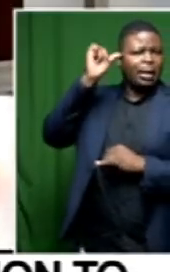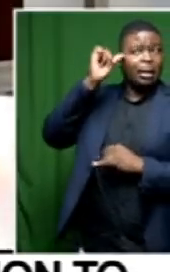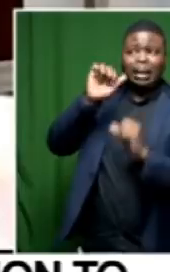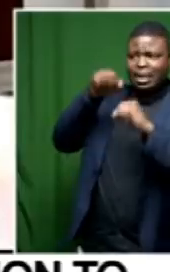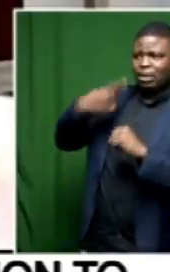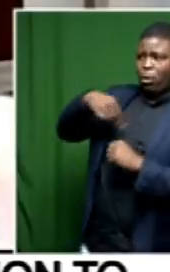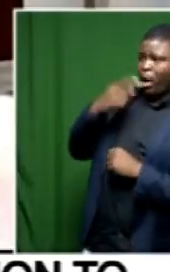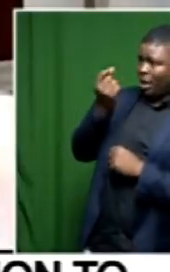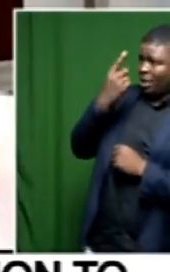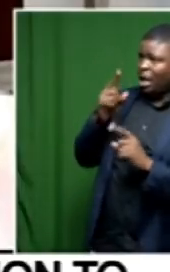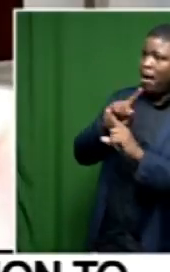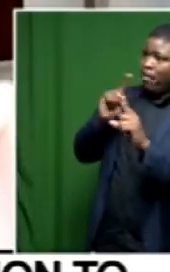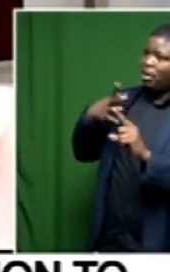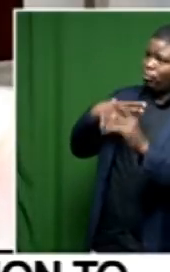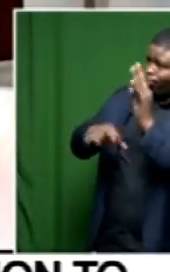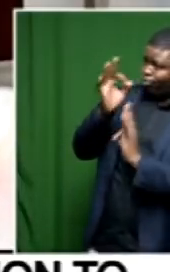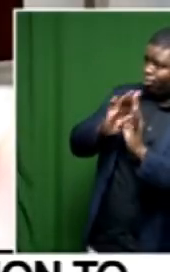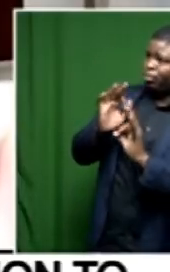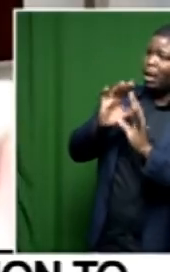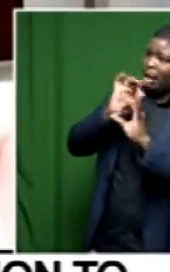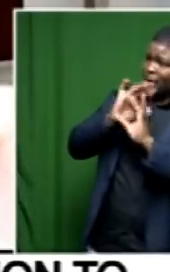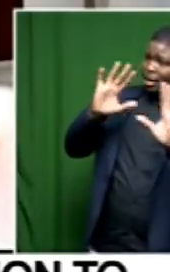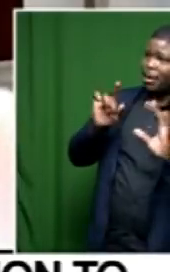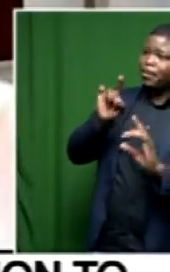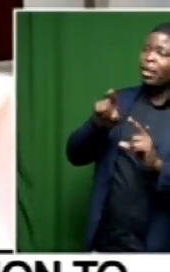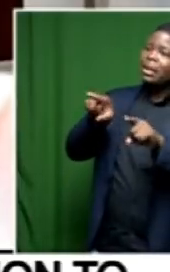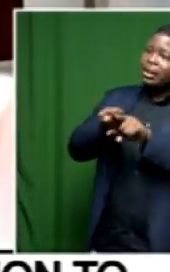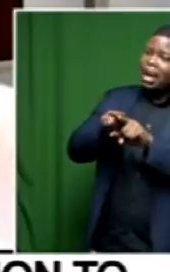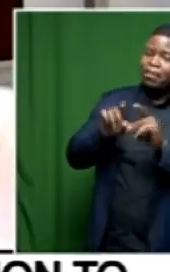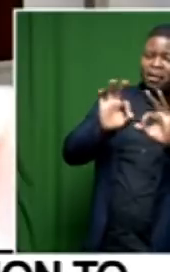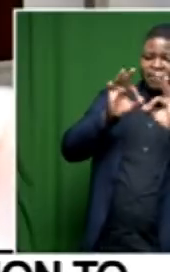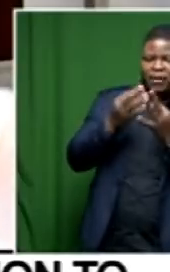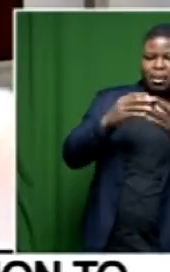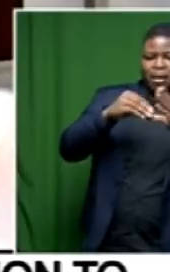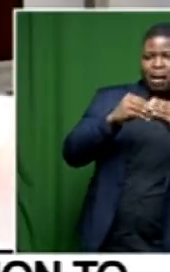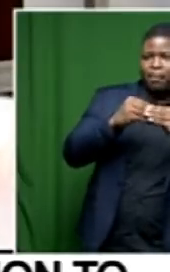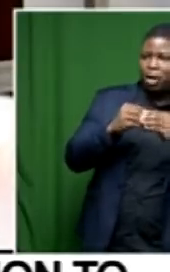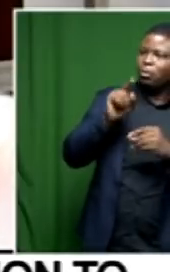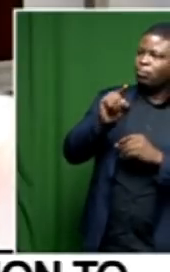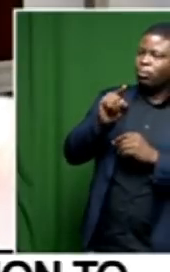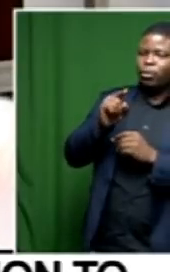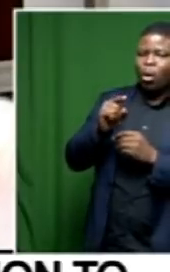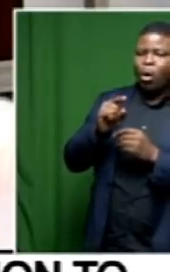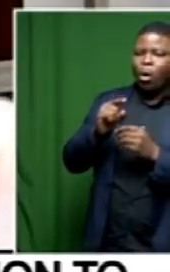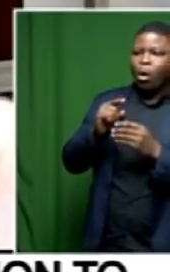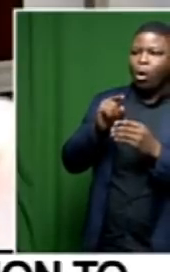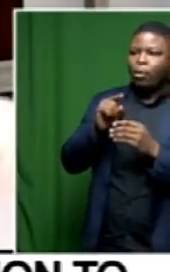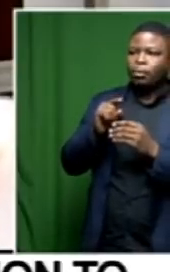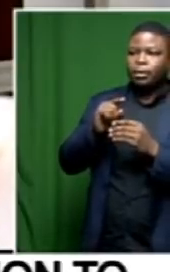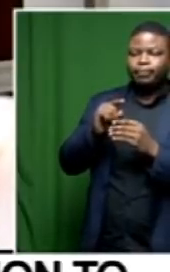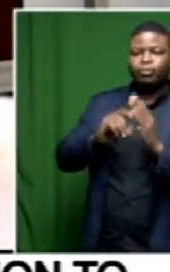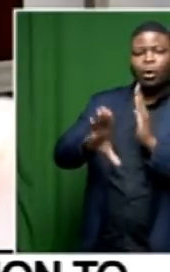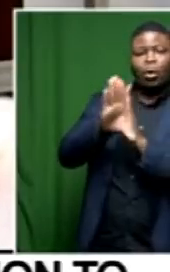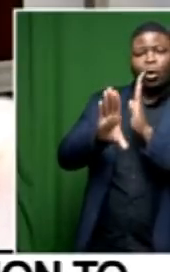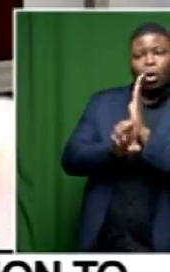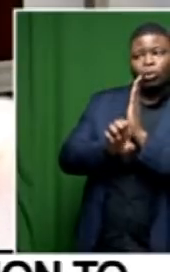free to correct me, not a close family member as defined in Parliament's Code of Conduct, because he is